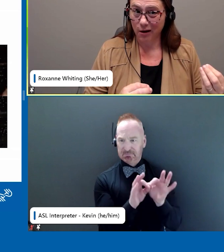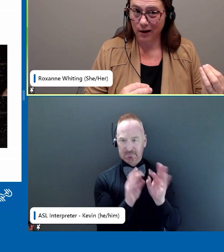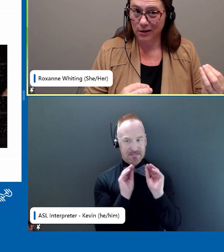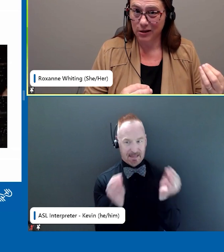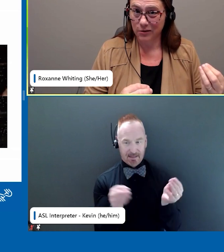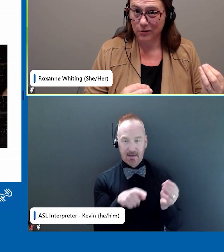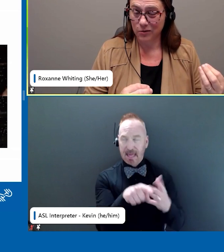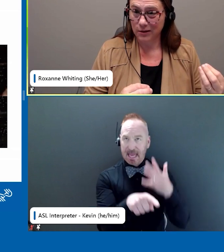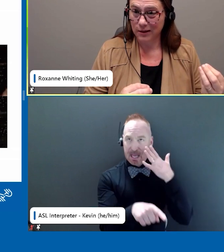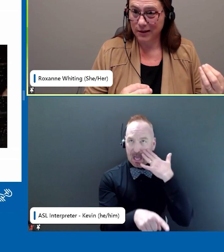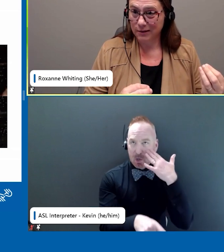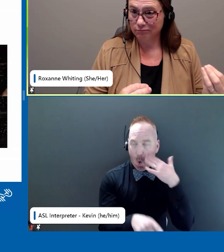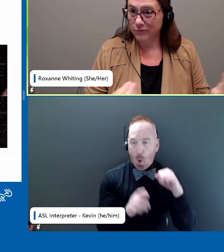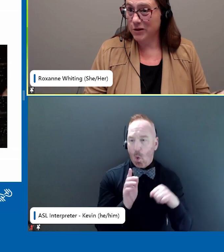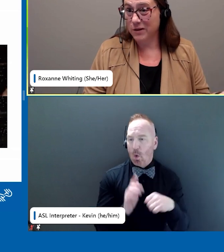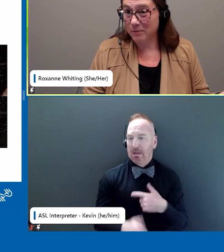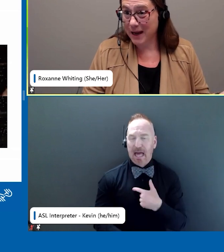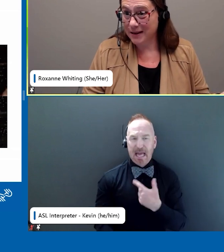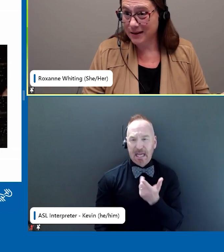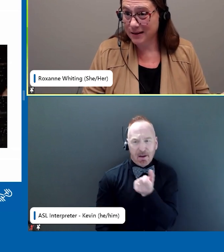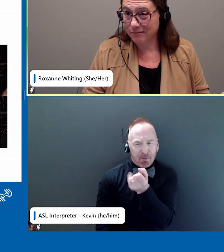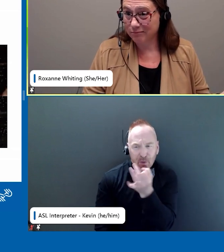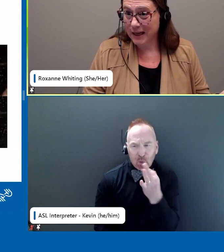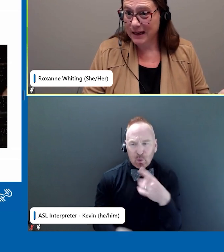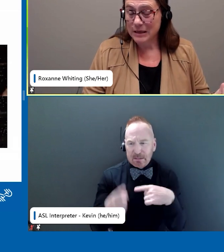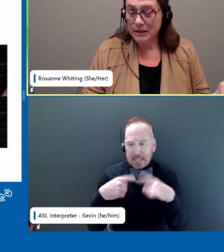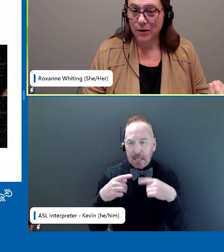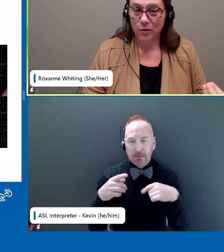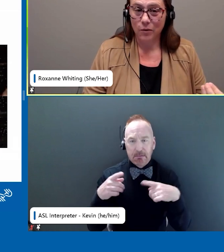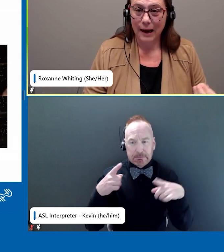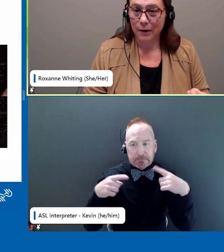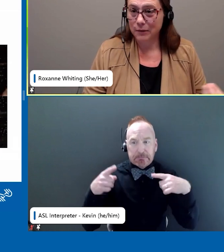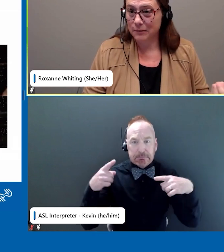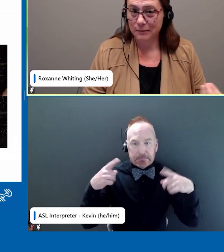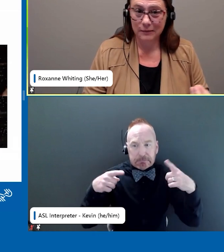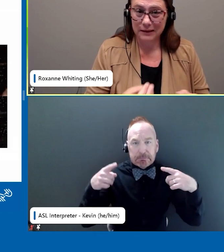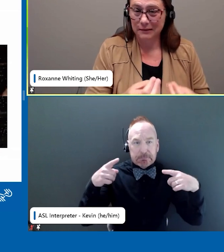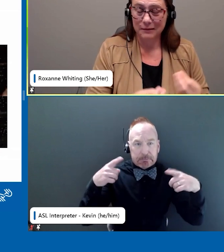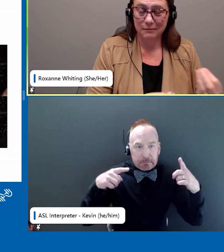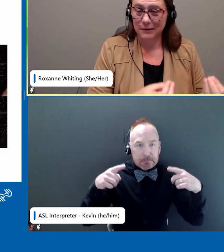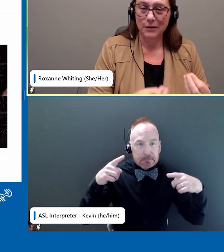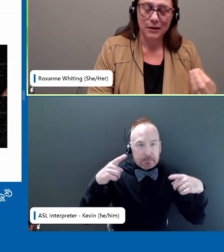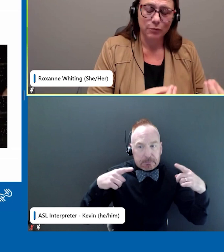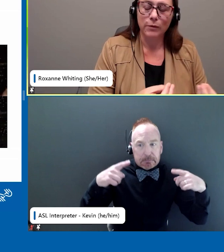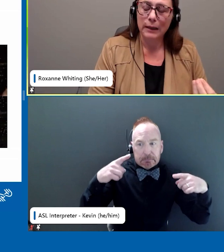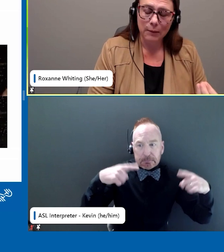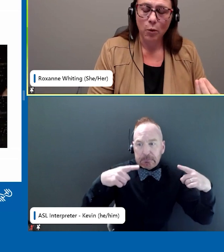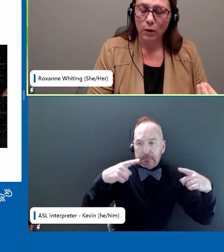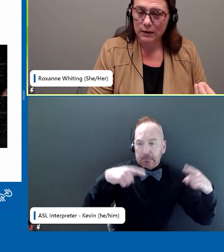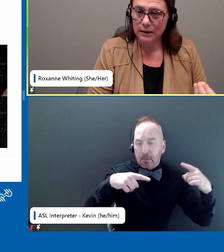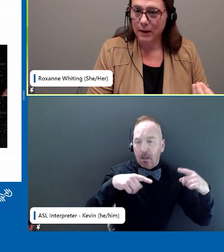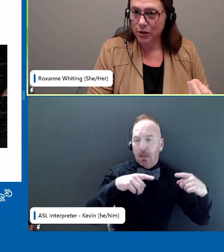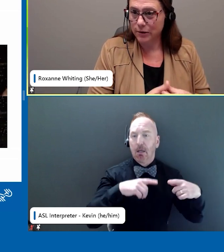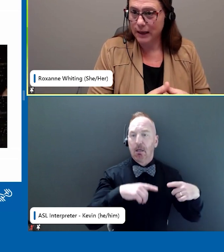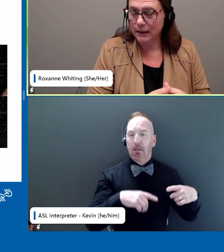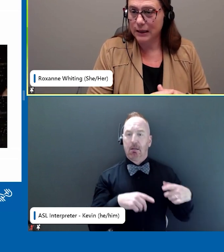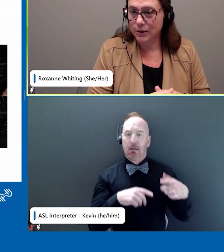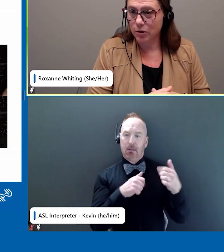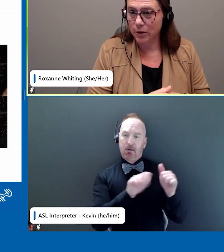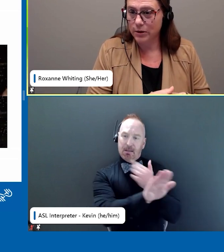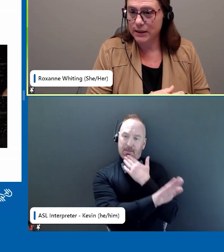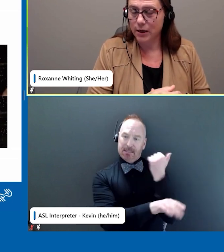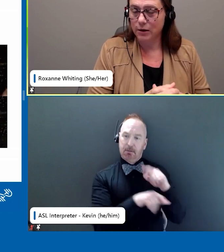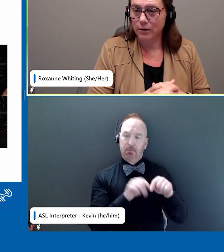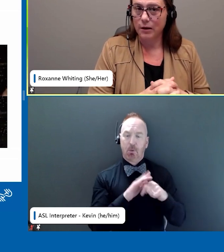and trying to do their best. So, how it's really important to make sure that